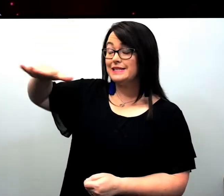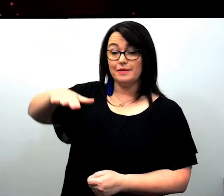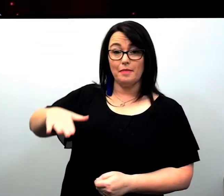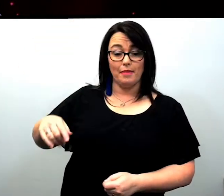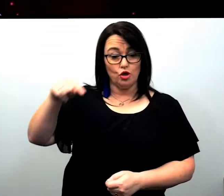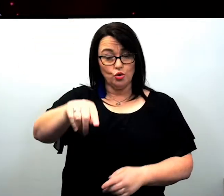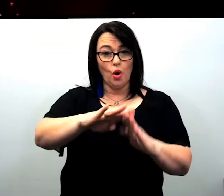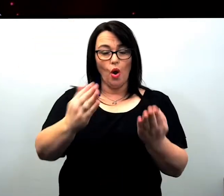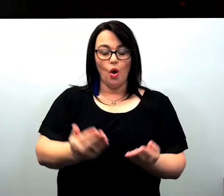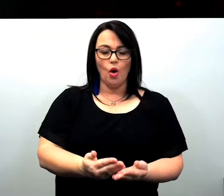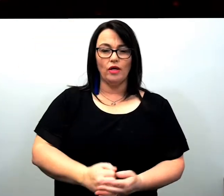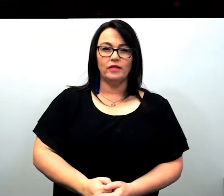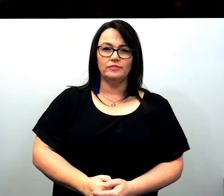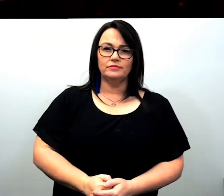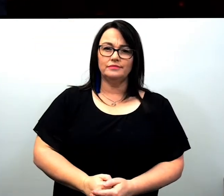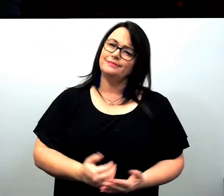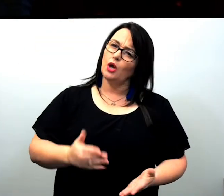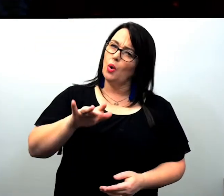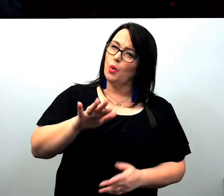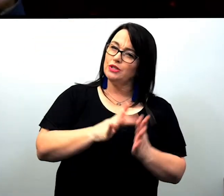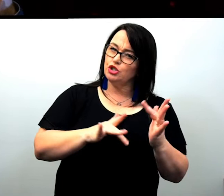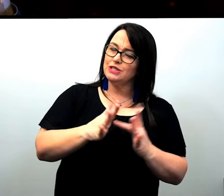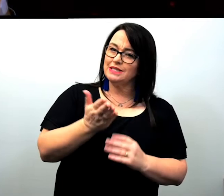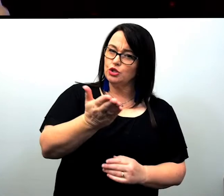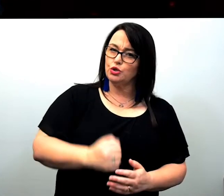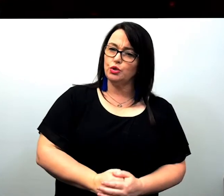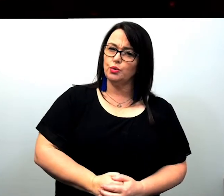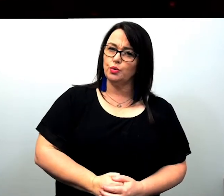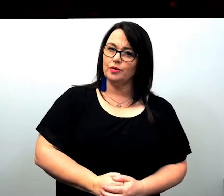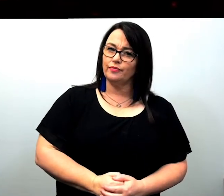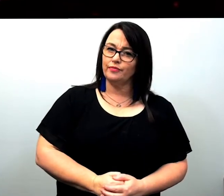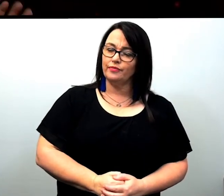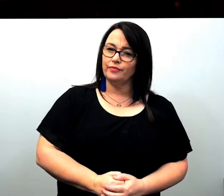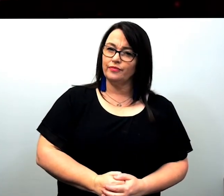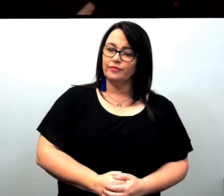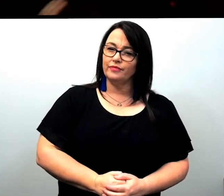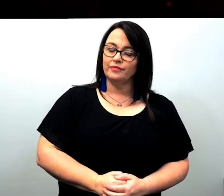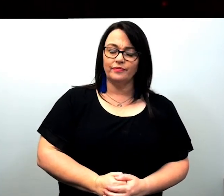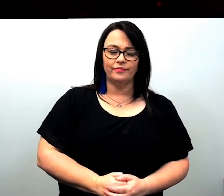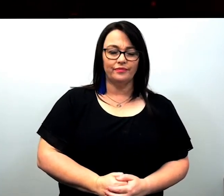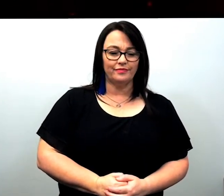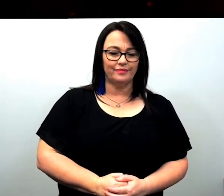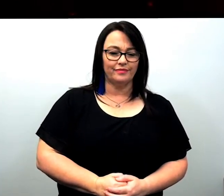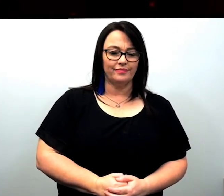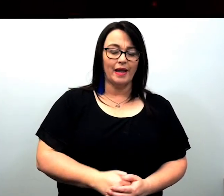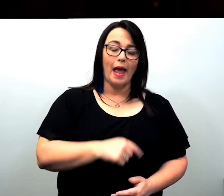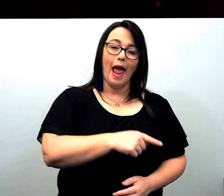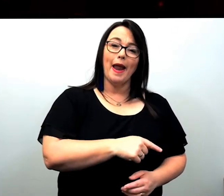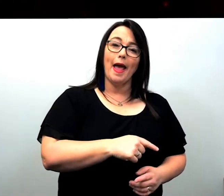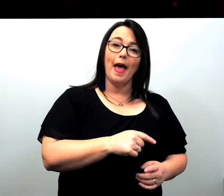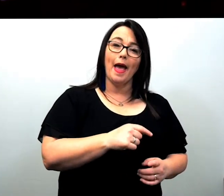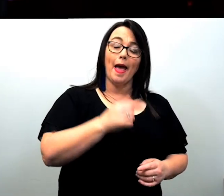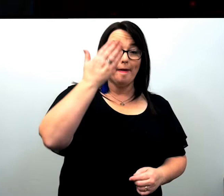you? You know, Peter stood up, and I actually believe he was standing up on behalf of all the